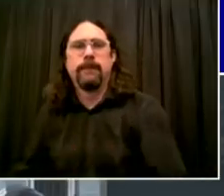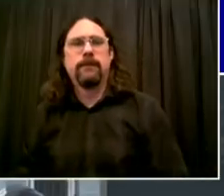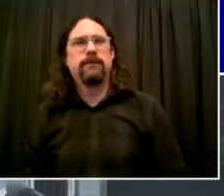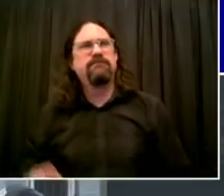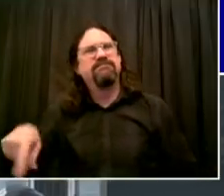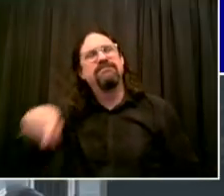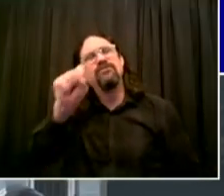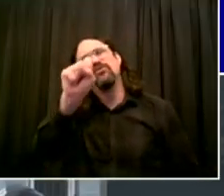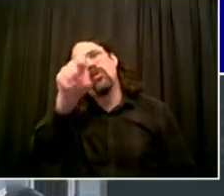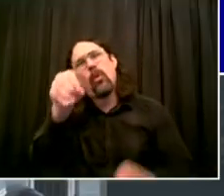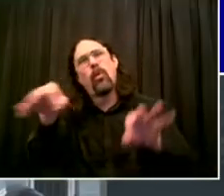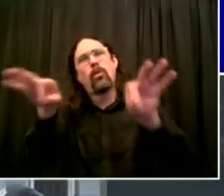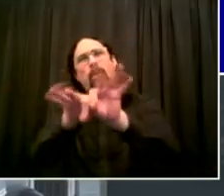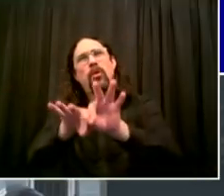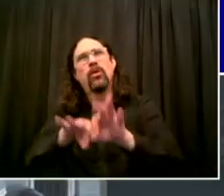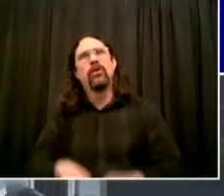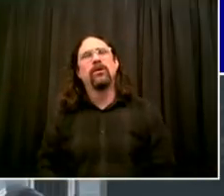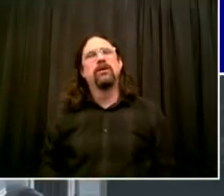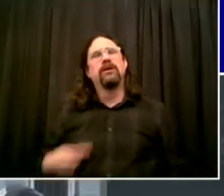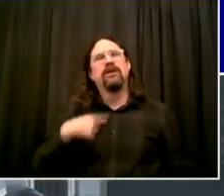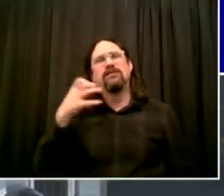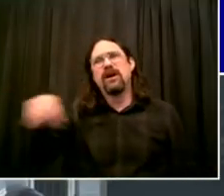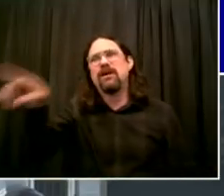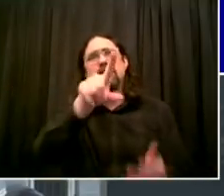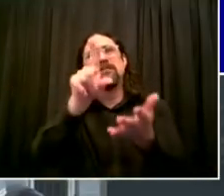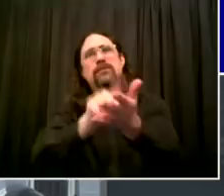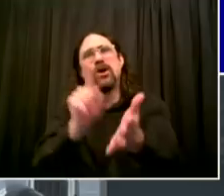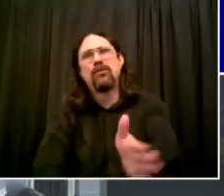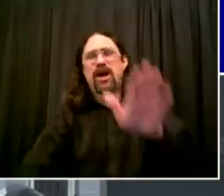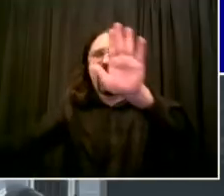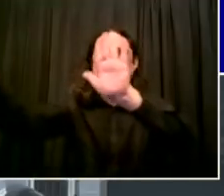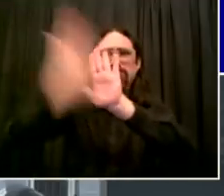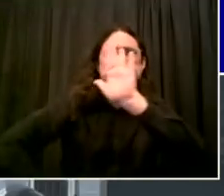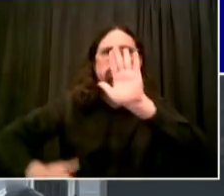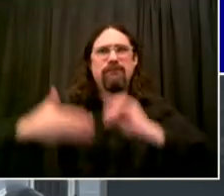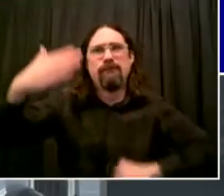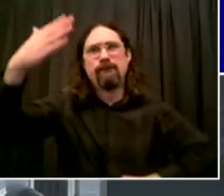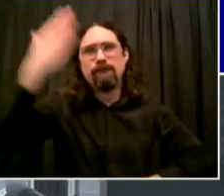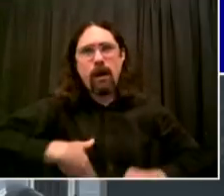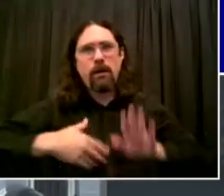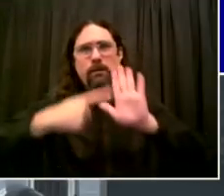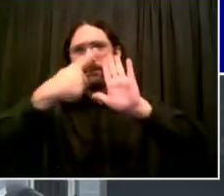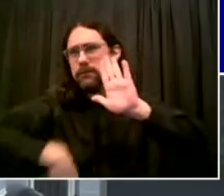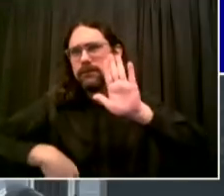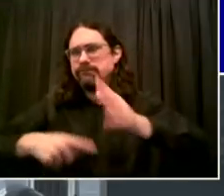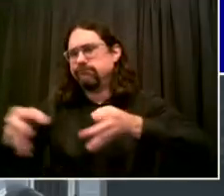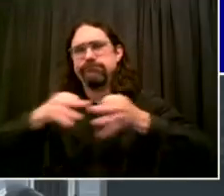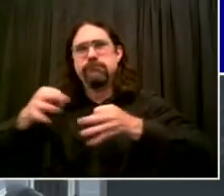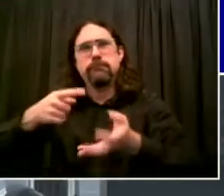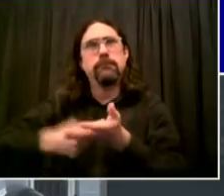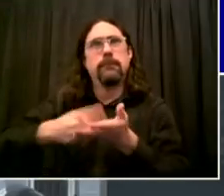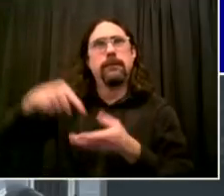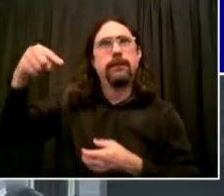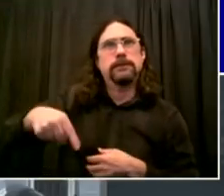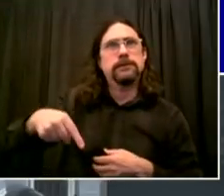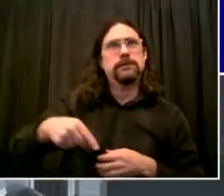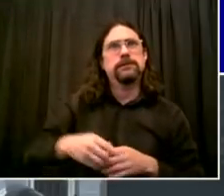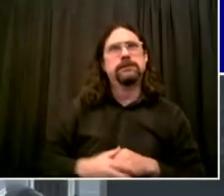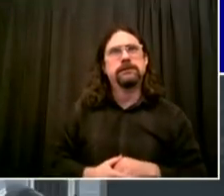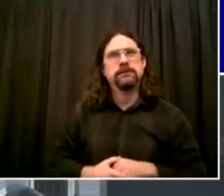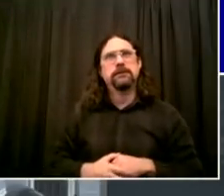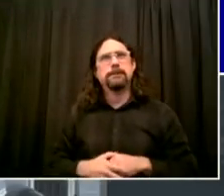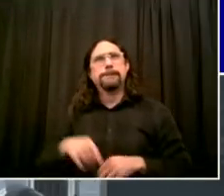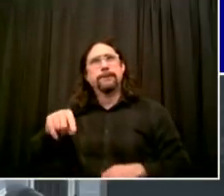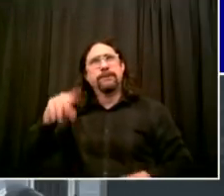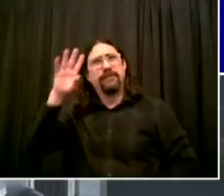that stopped violence, that stopped people from dying, a movement that reached young people and gave them hope.